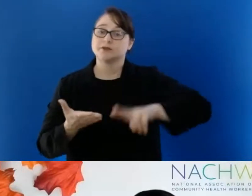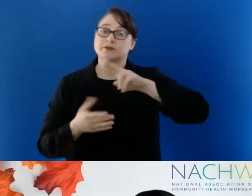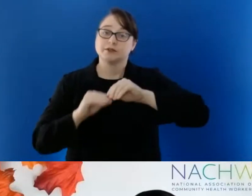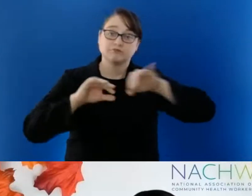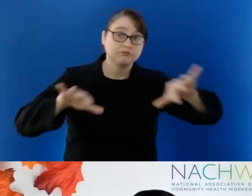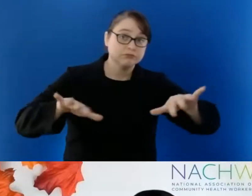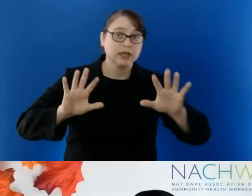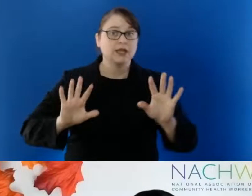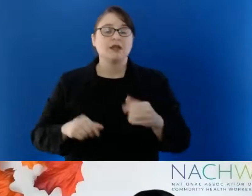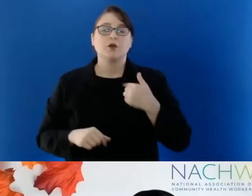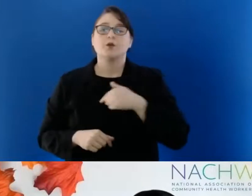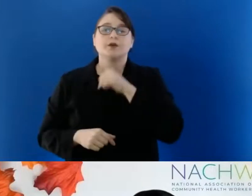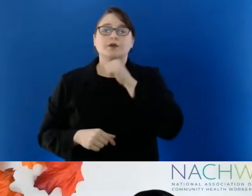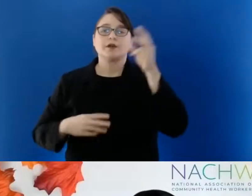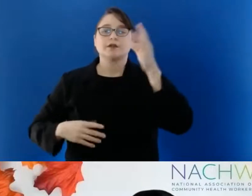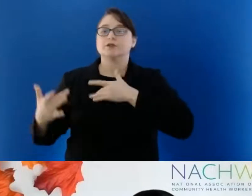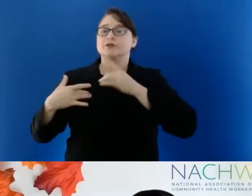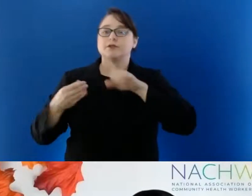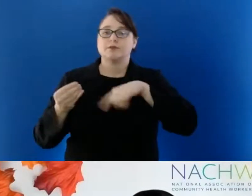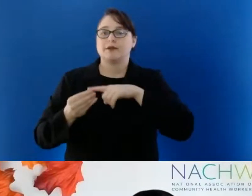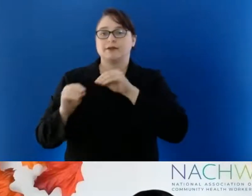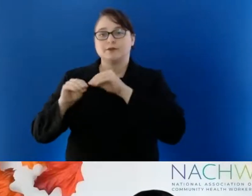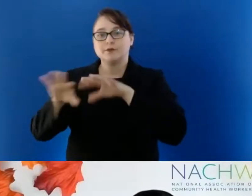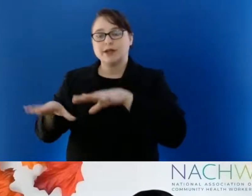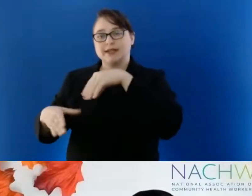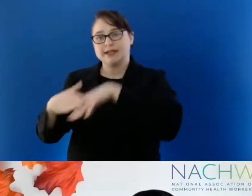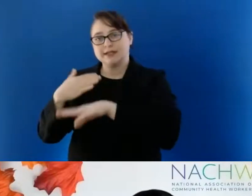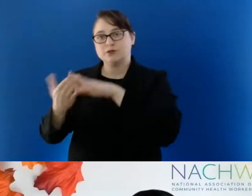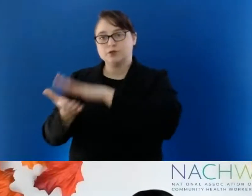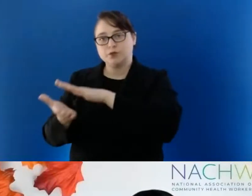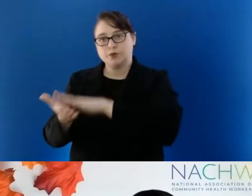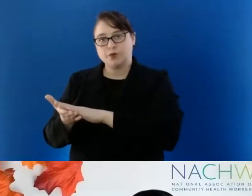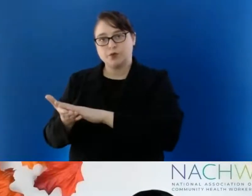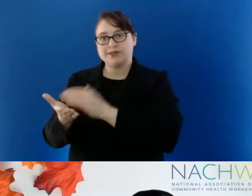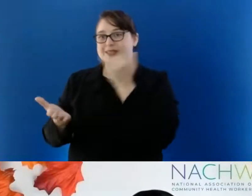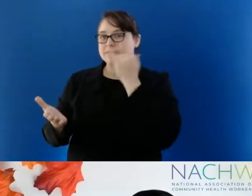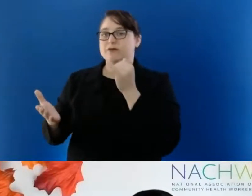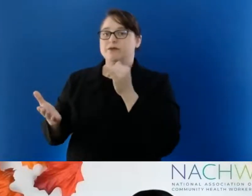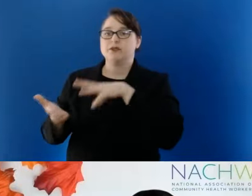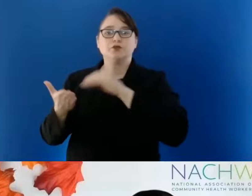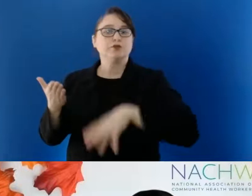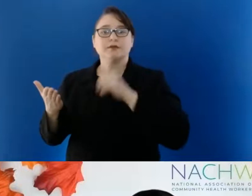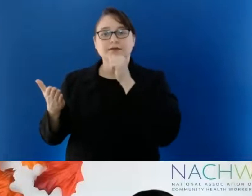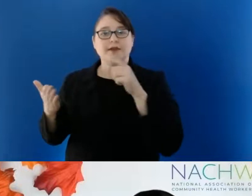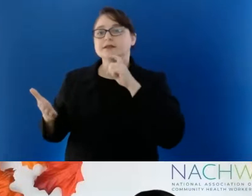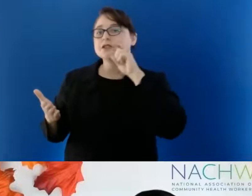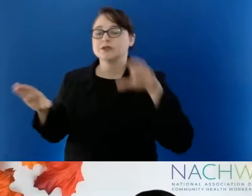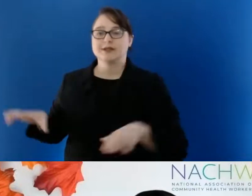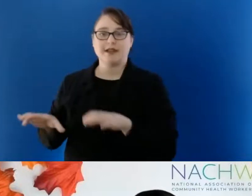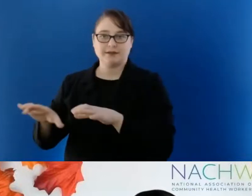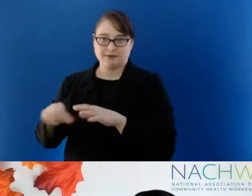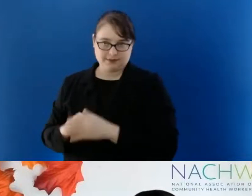spreading within schools where the students are not sexually active. Again, we have seen